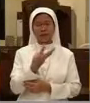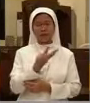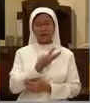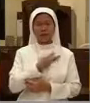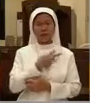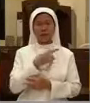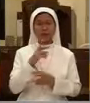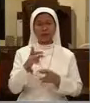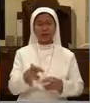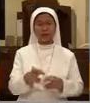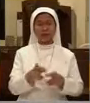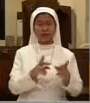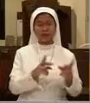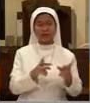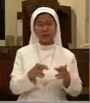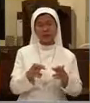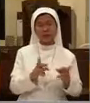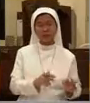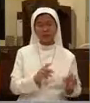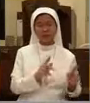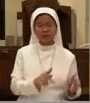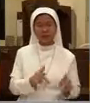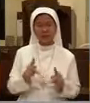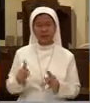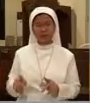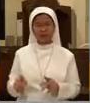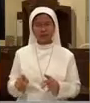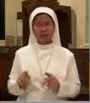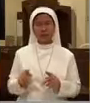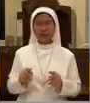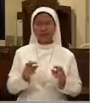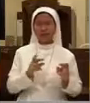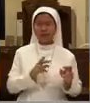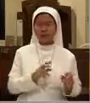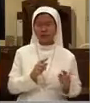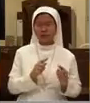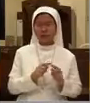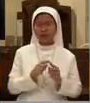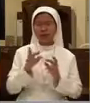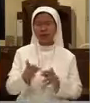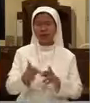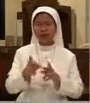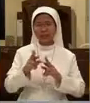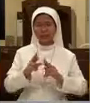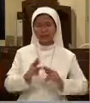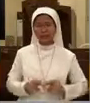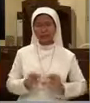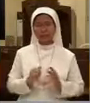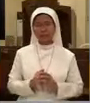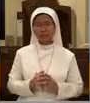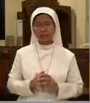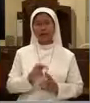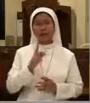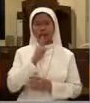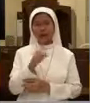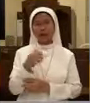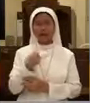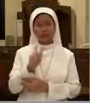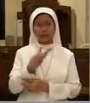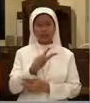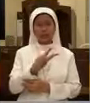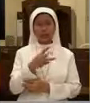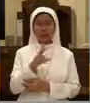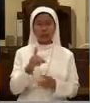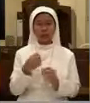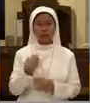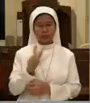ready to receive gifts? And this painful question, have we already